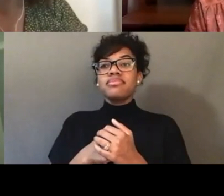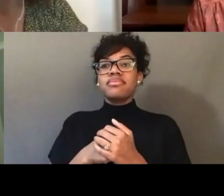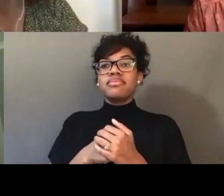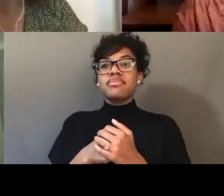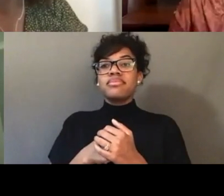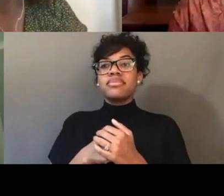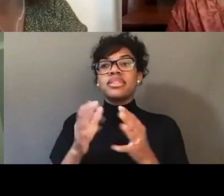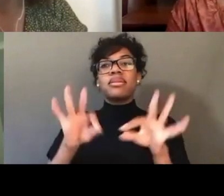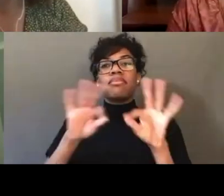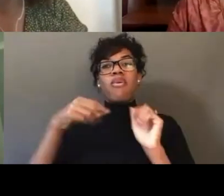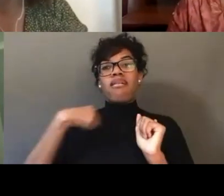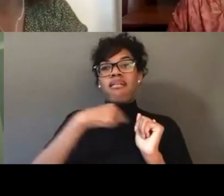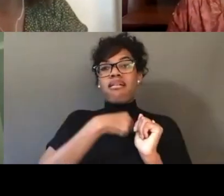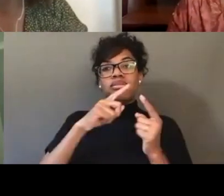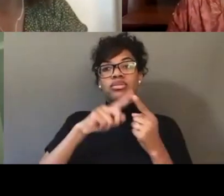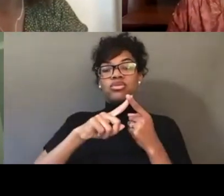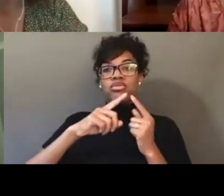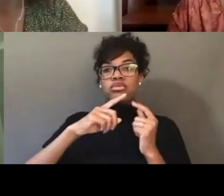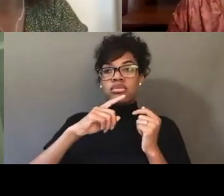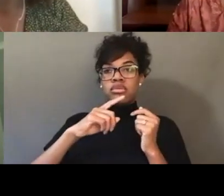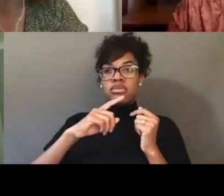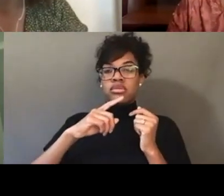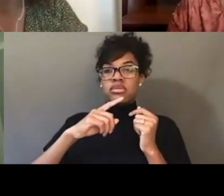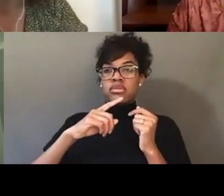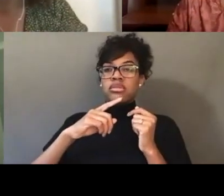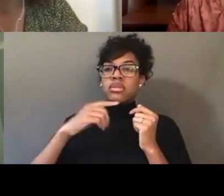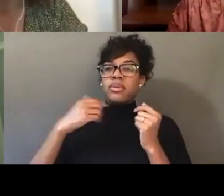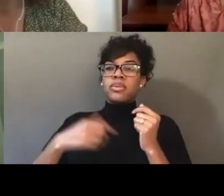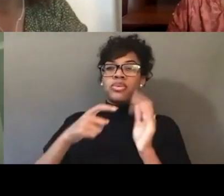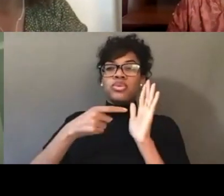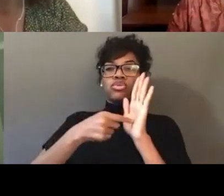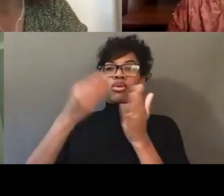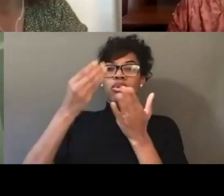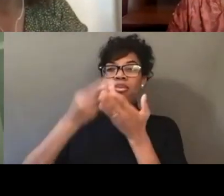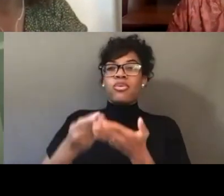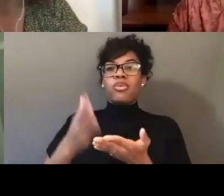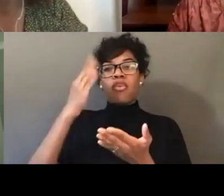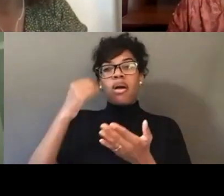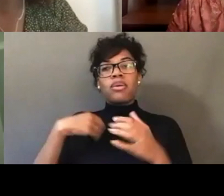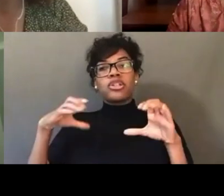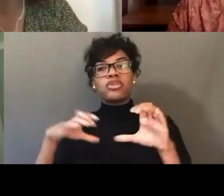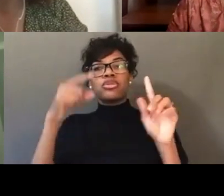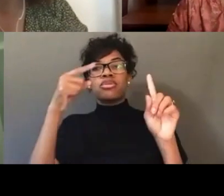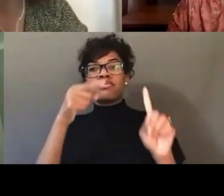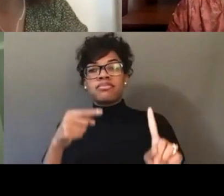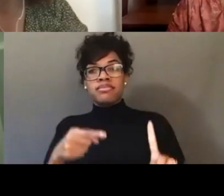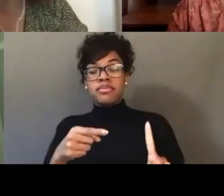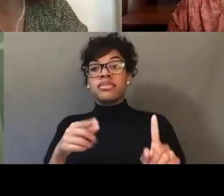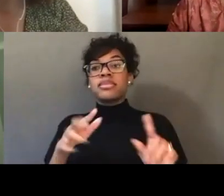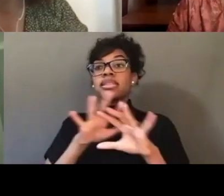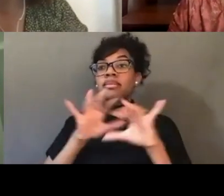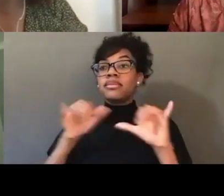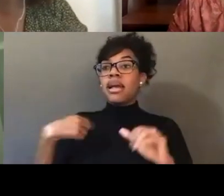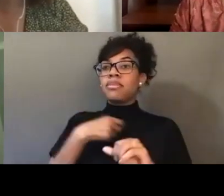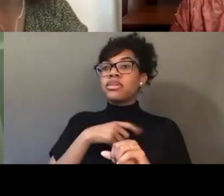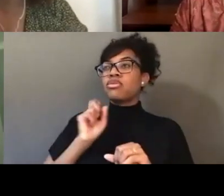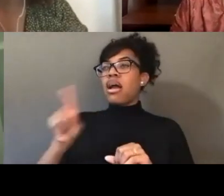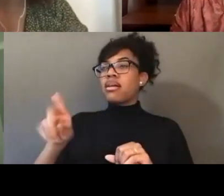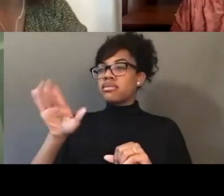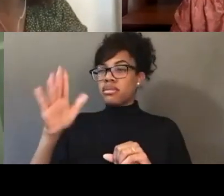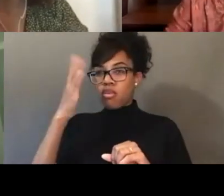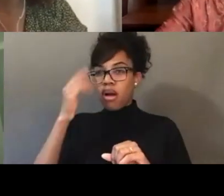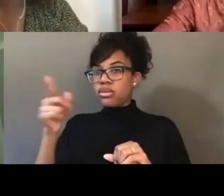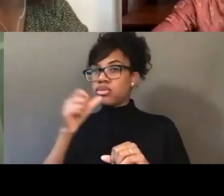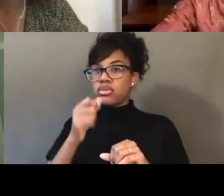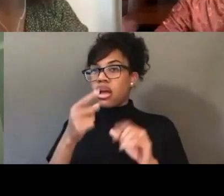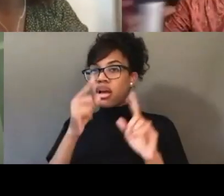after defending what we do, we need to push back and get right back on the offense and say, now, why aren't y'all doing this?